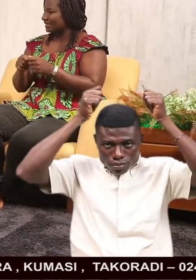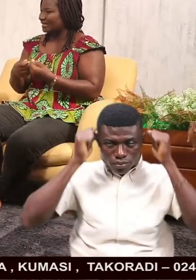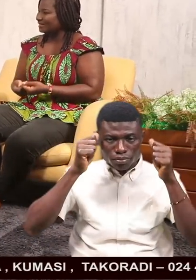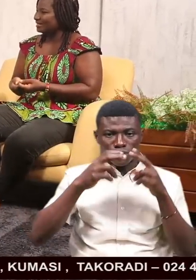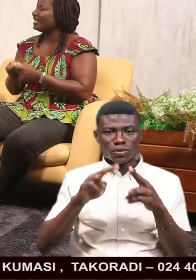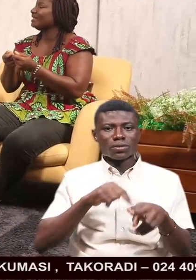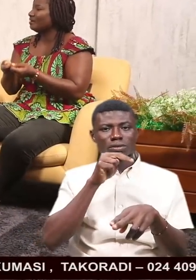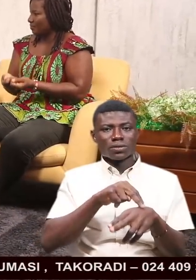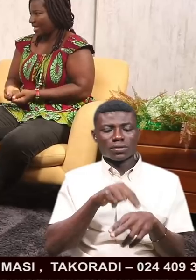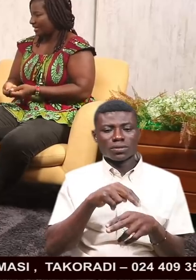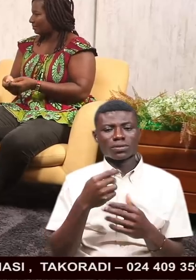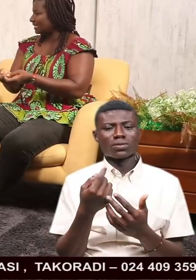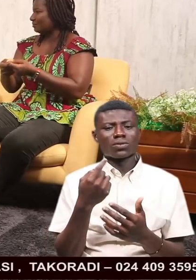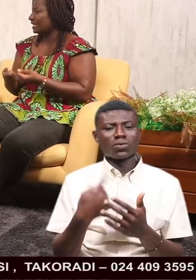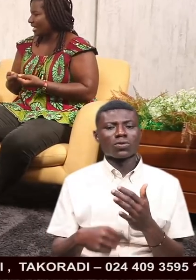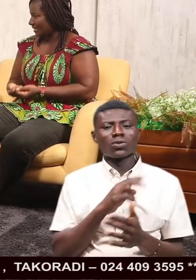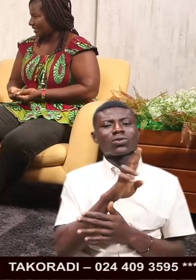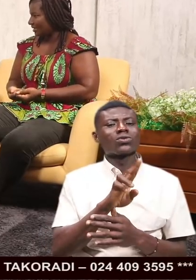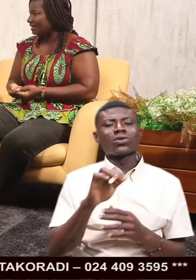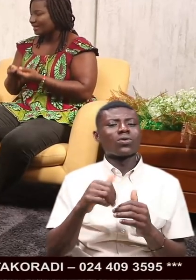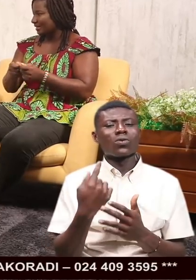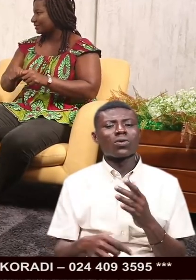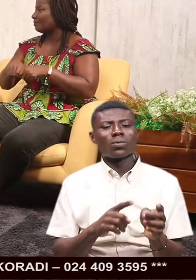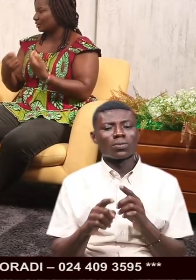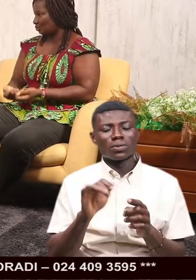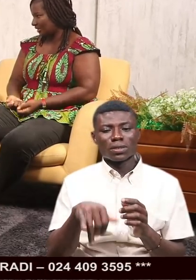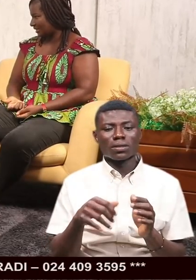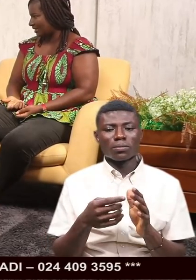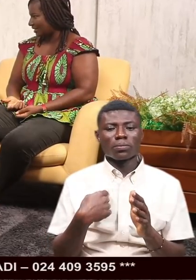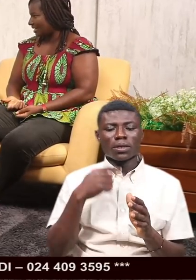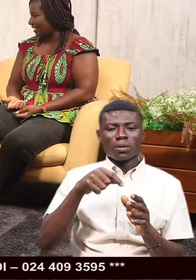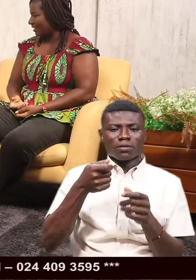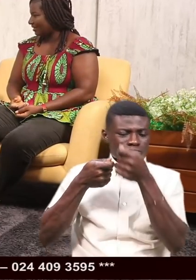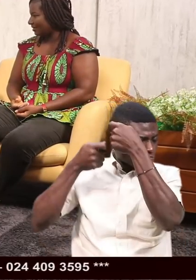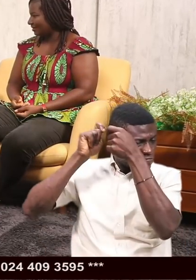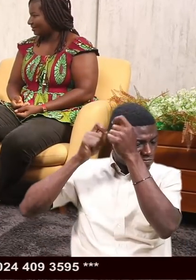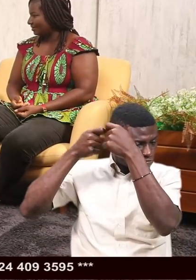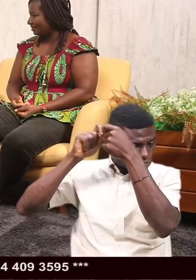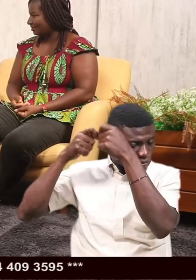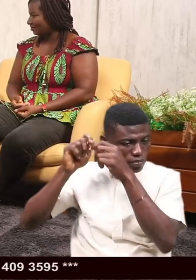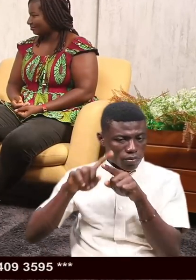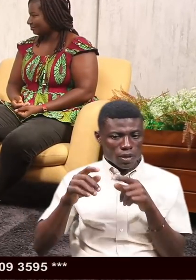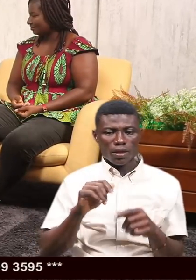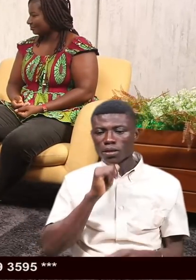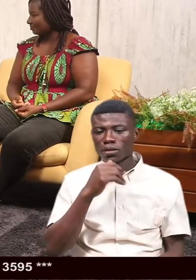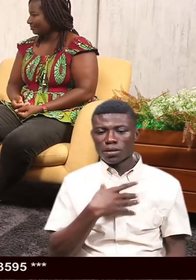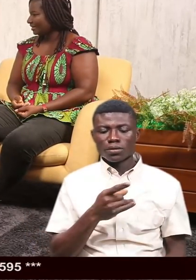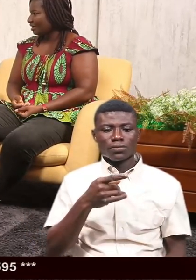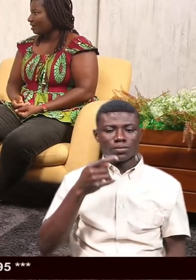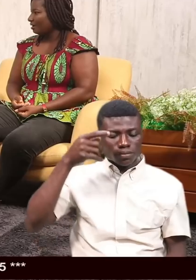natural nkitin kitin e den pa na miti mi aye either than say me twisty. But not on pepper meaning